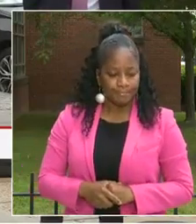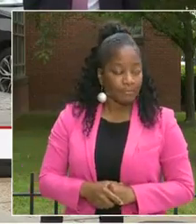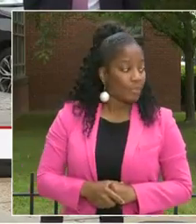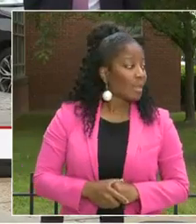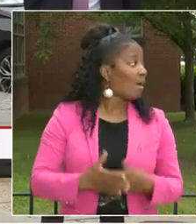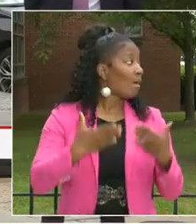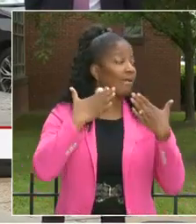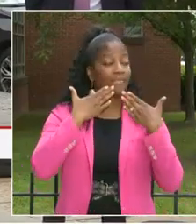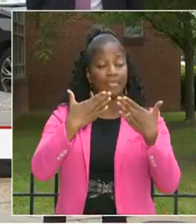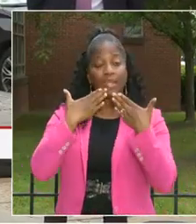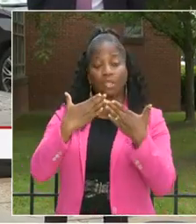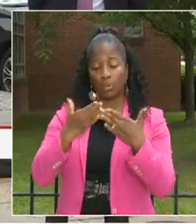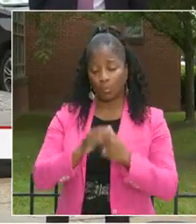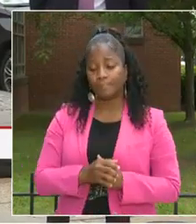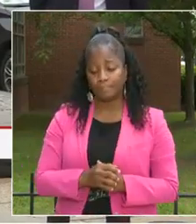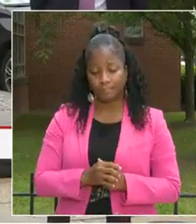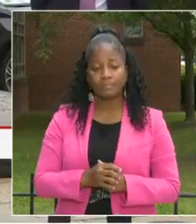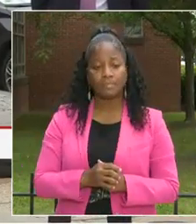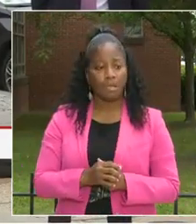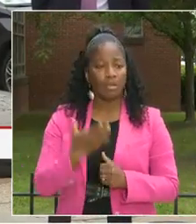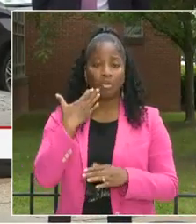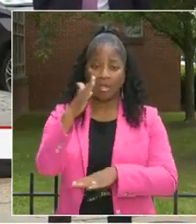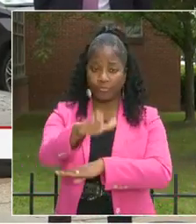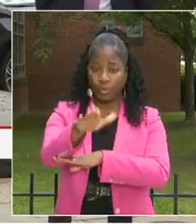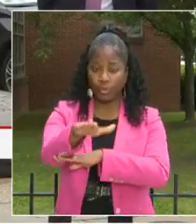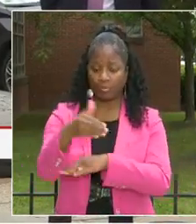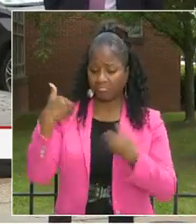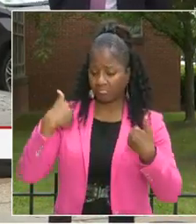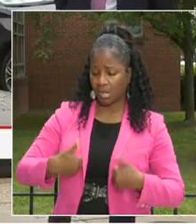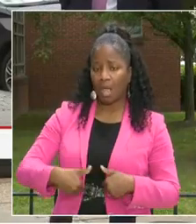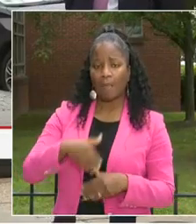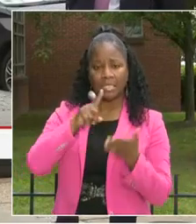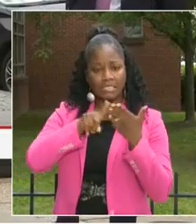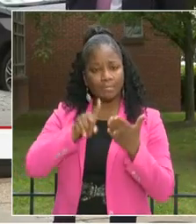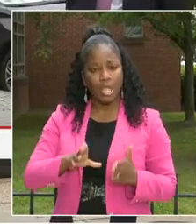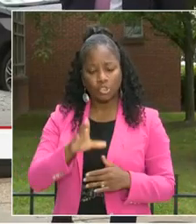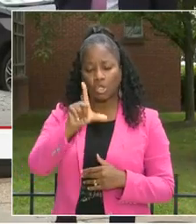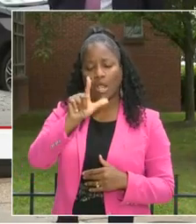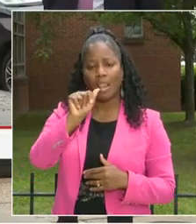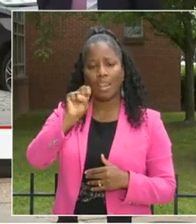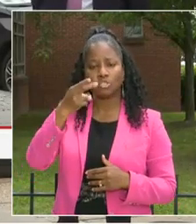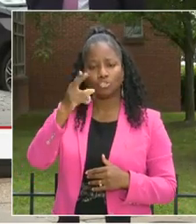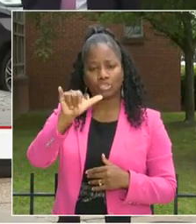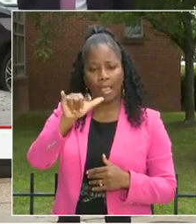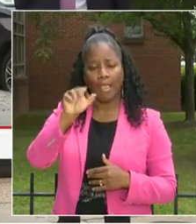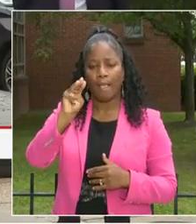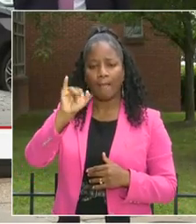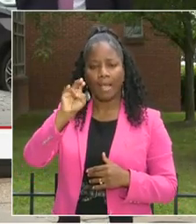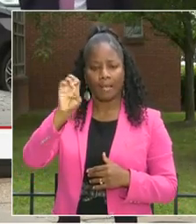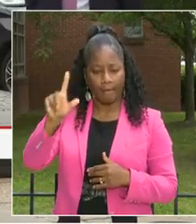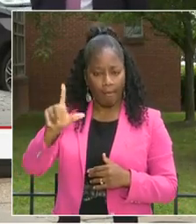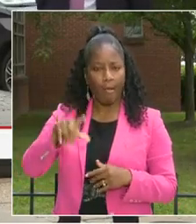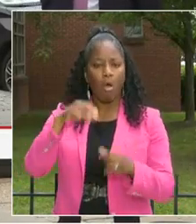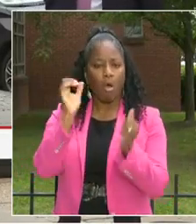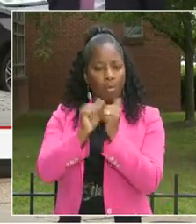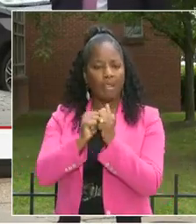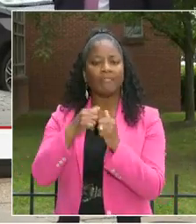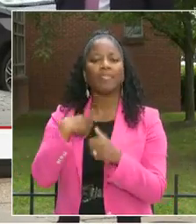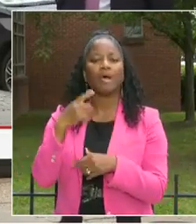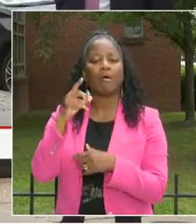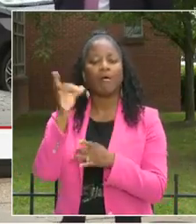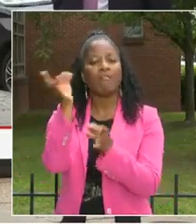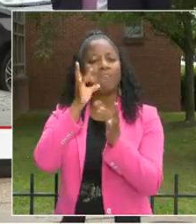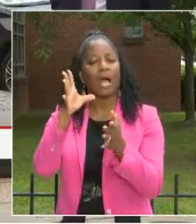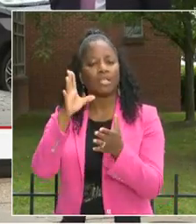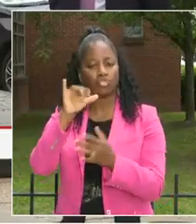Thank you, ma'am. Good afternoon. I'm Inspector Lachey Makel with the Metropolitan Police Department's Violent Crime Suppression